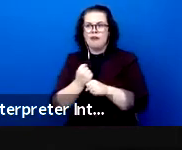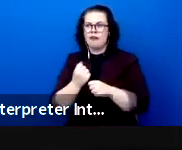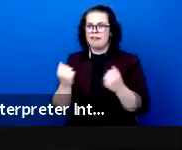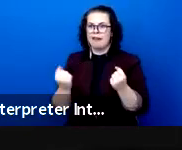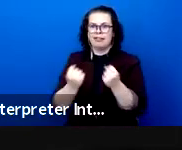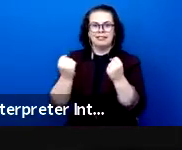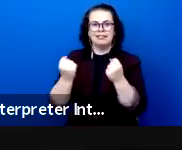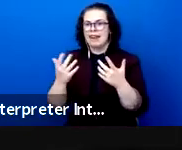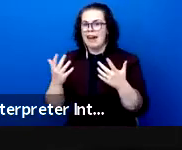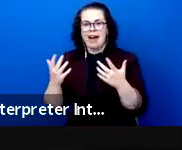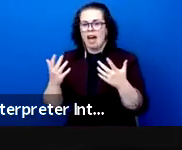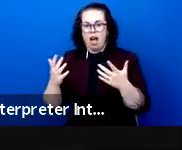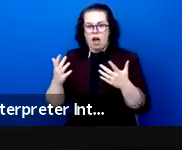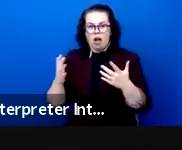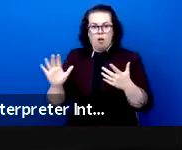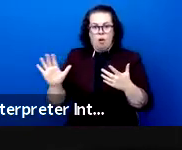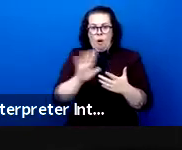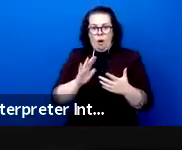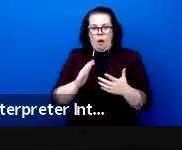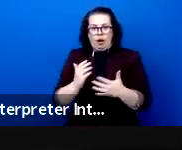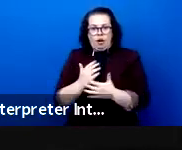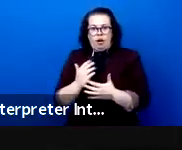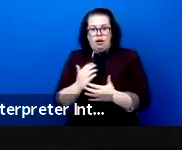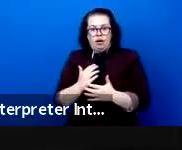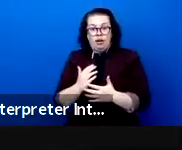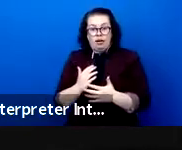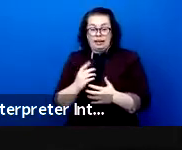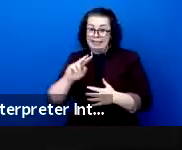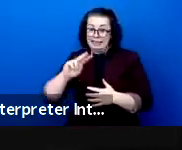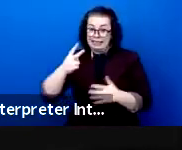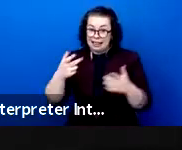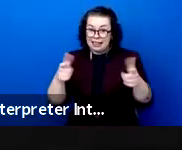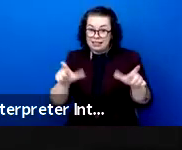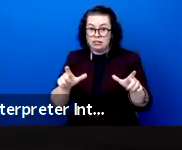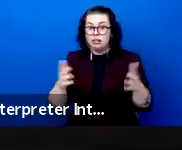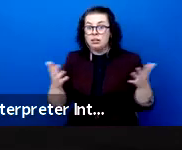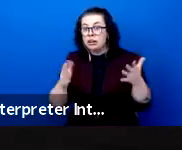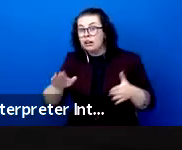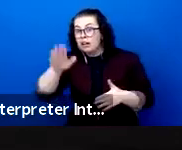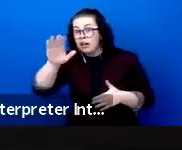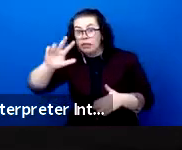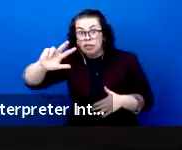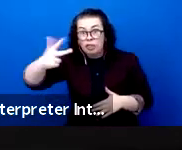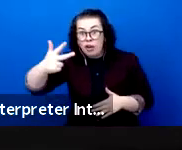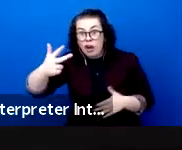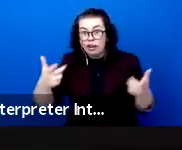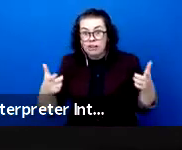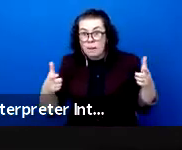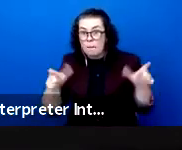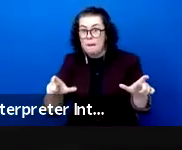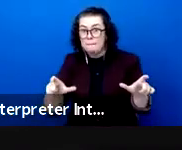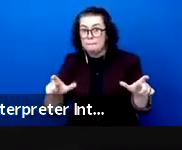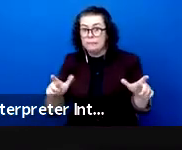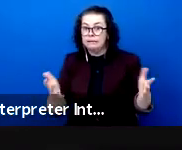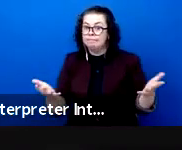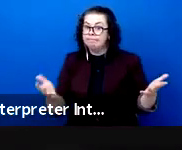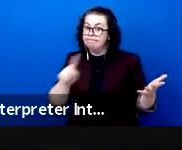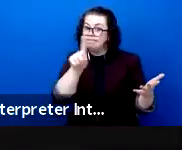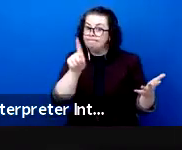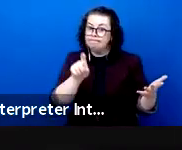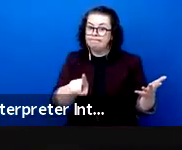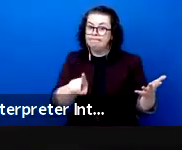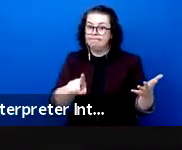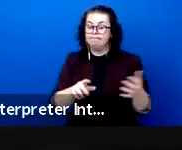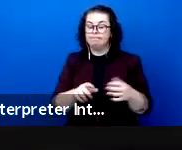a third lockdown. For the citizens, too, this absence of a place to meet, exchange,